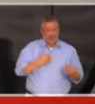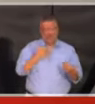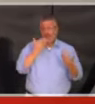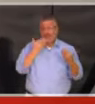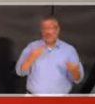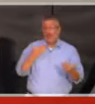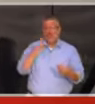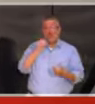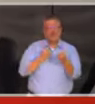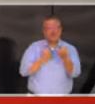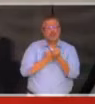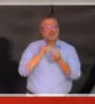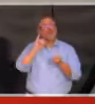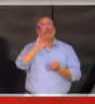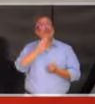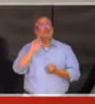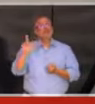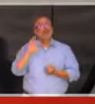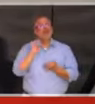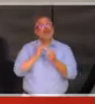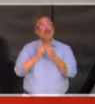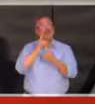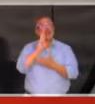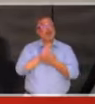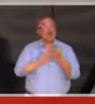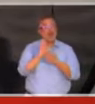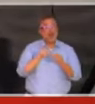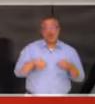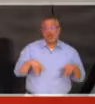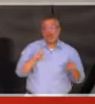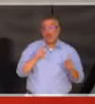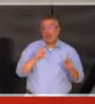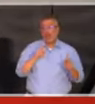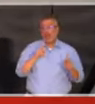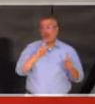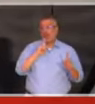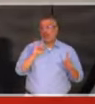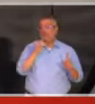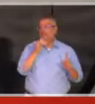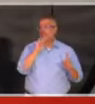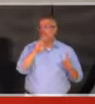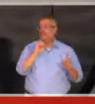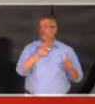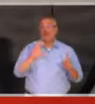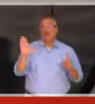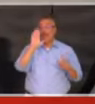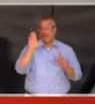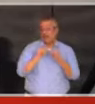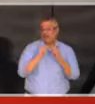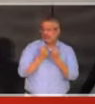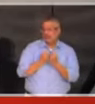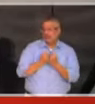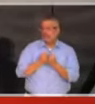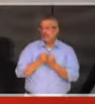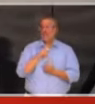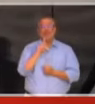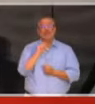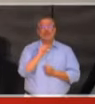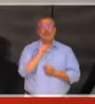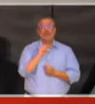the co-sponsors of these bills, the Campaign for College Opportunity, and Michelle and Jesse and their team, Lieutenant